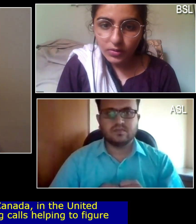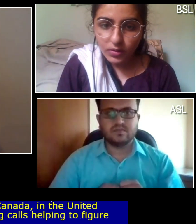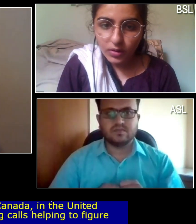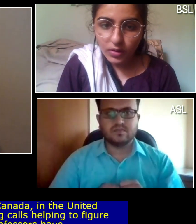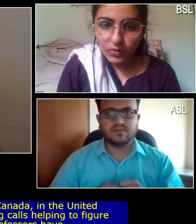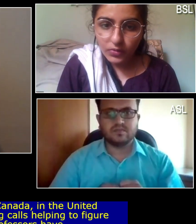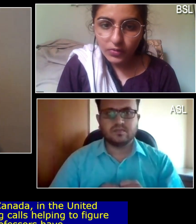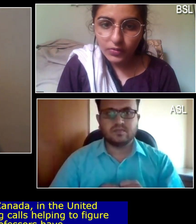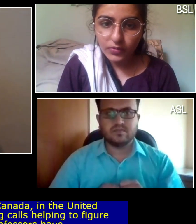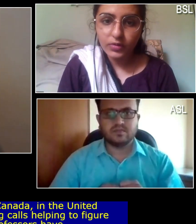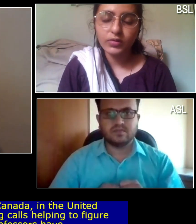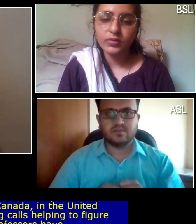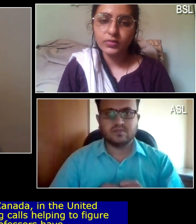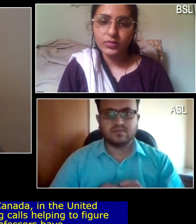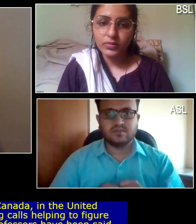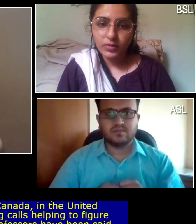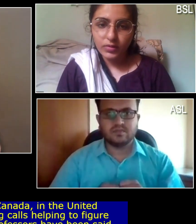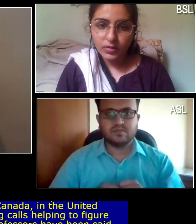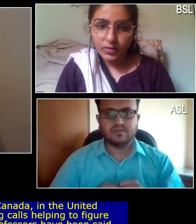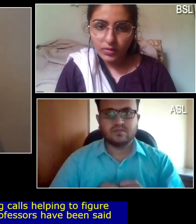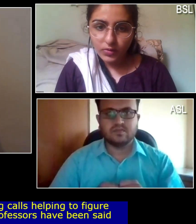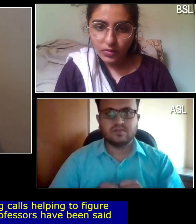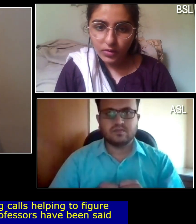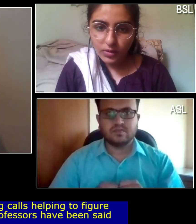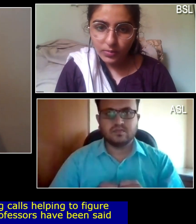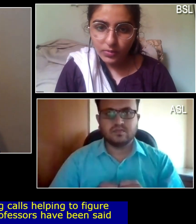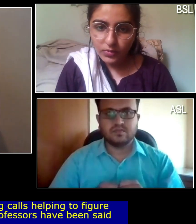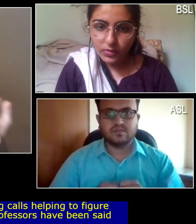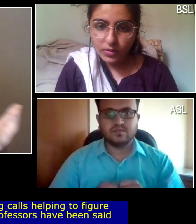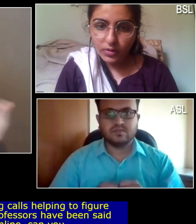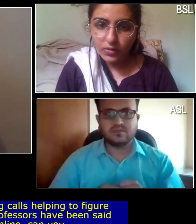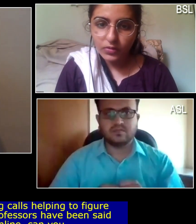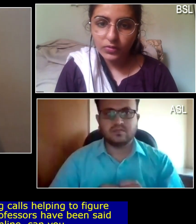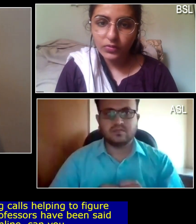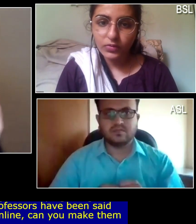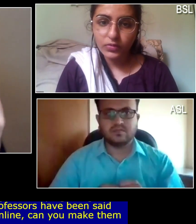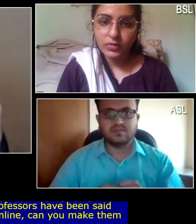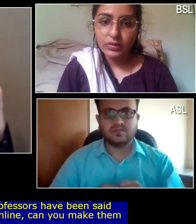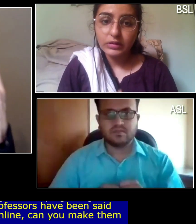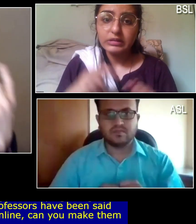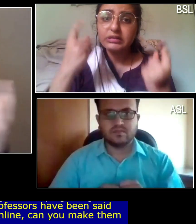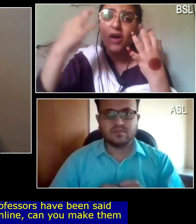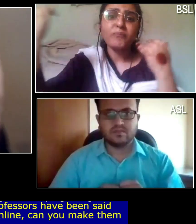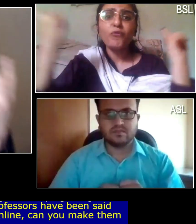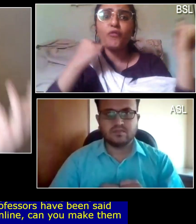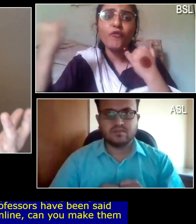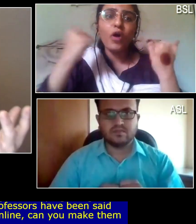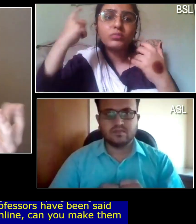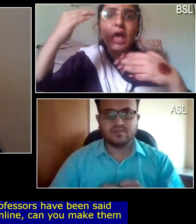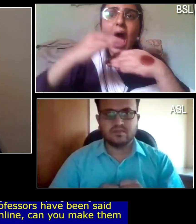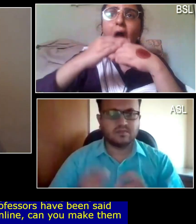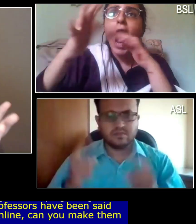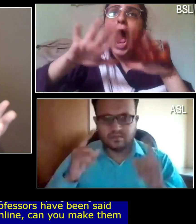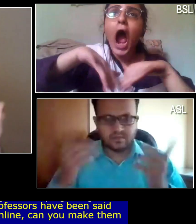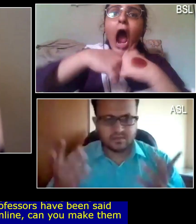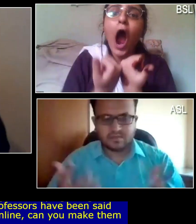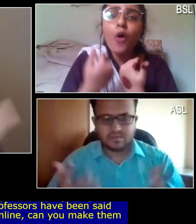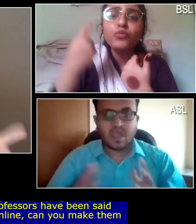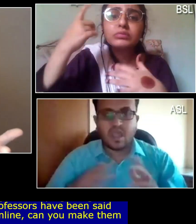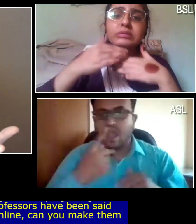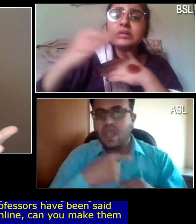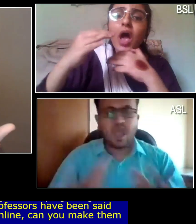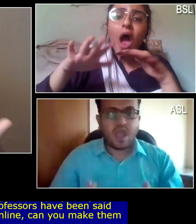oh, can you put your courses online? Can you make them fully accessible? And they'd say, I don't know how this will take years to do. But suddenly,